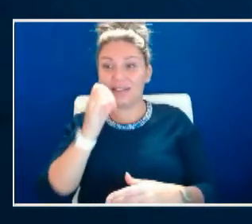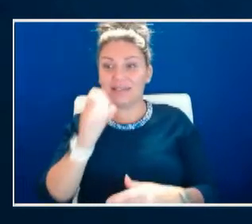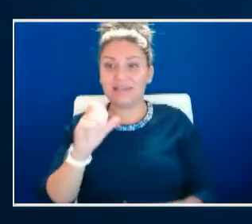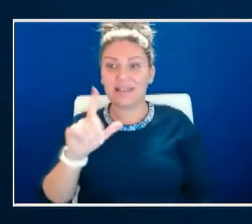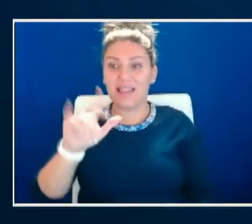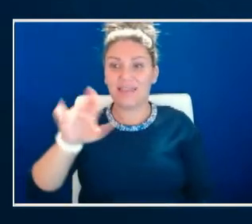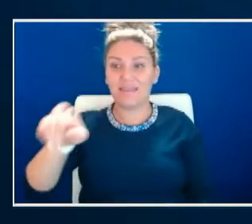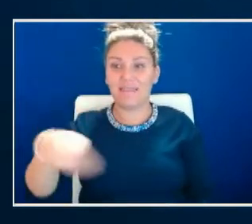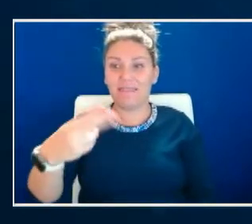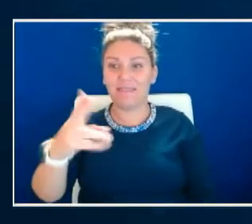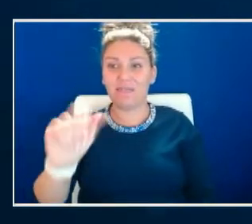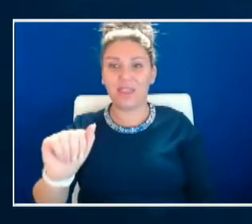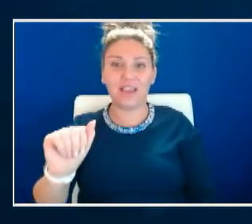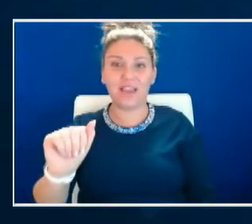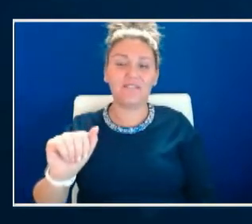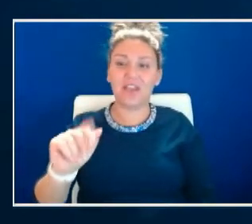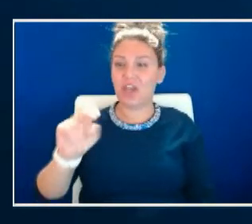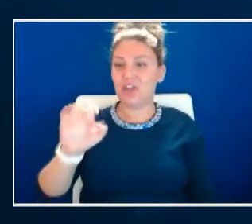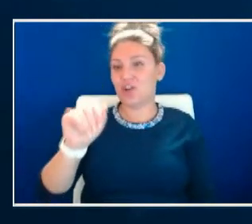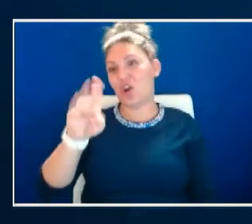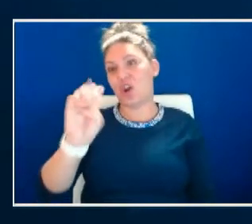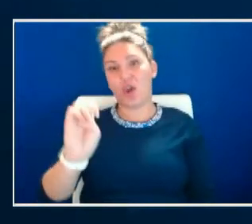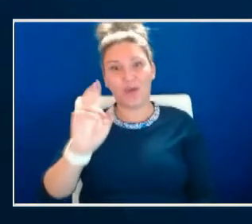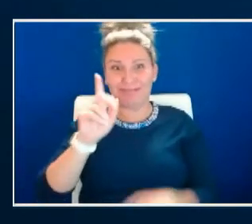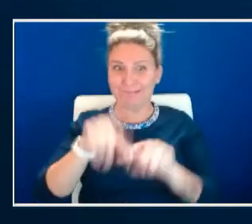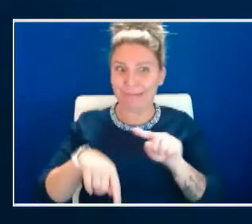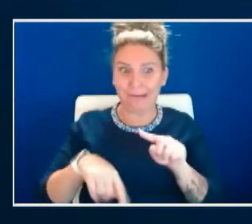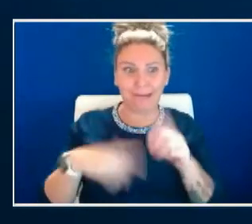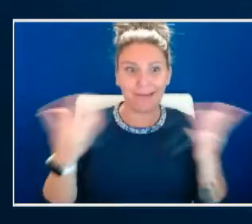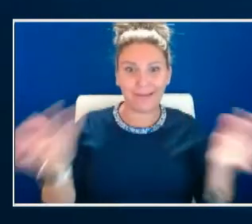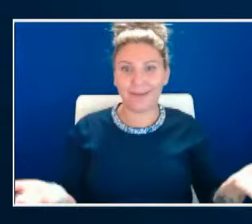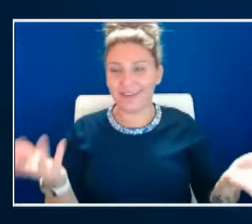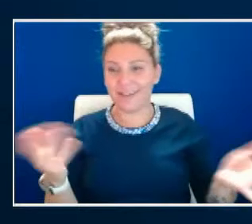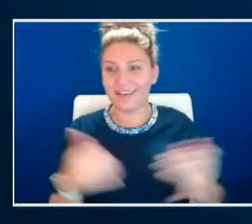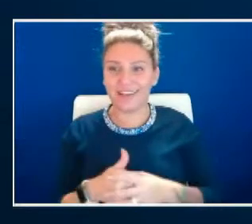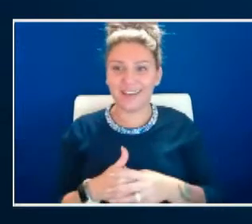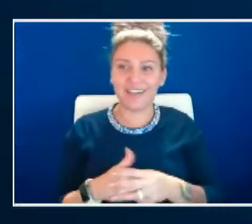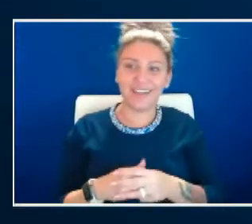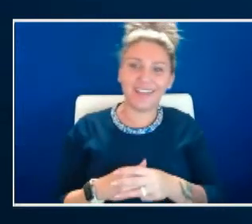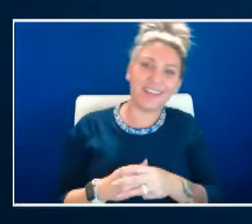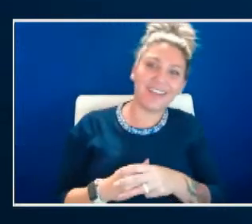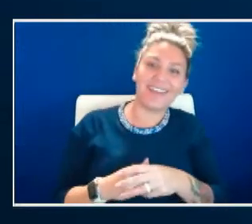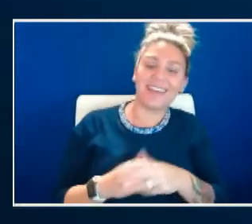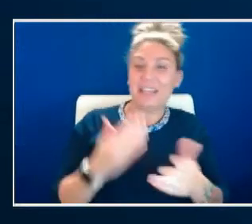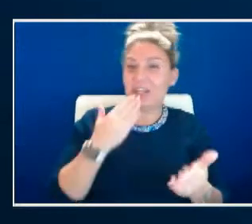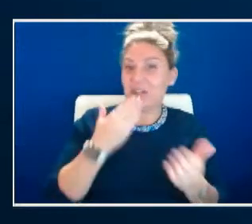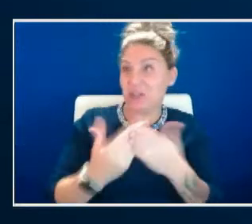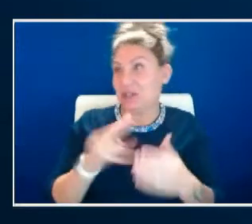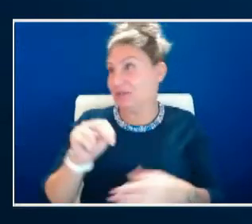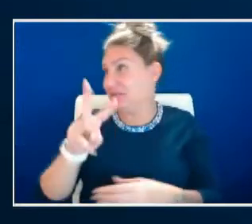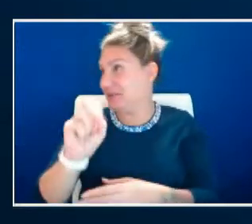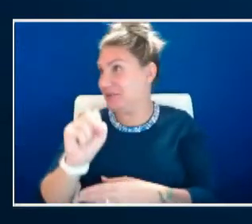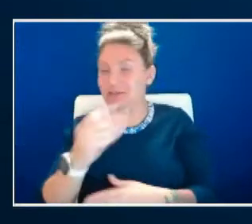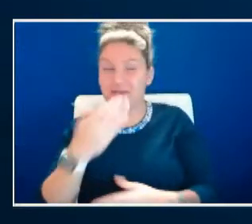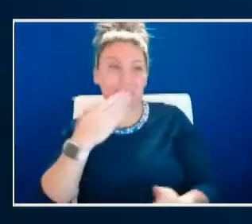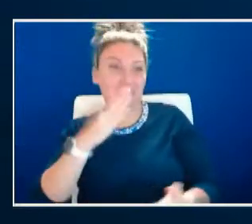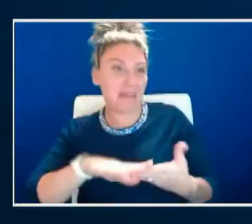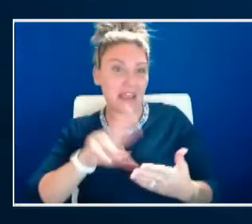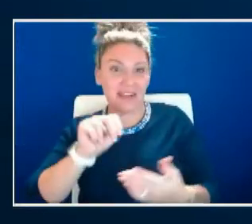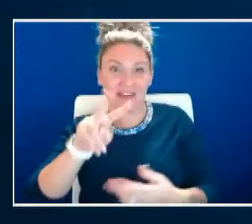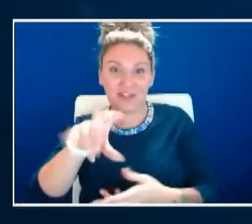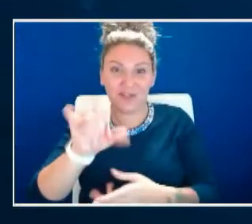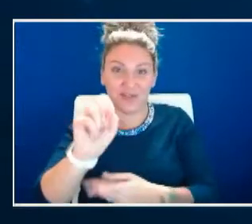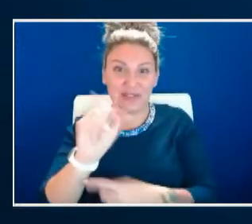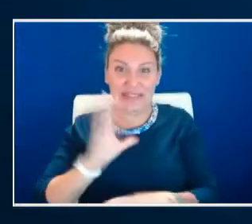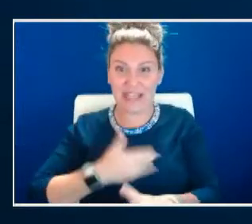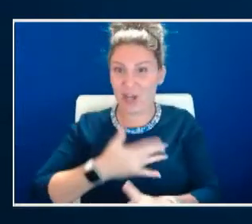can't. That is okay. Like I said, that is the good news. Bad news is that our experts deal very specifically with what they